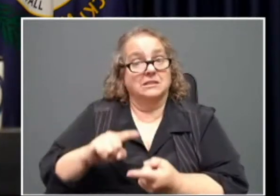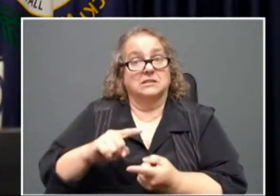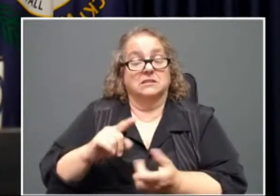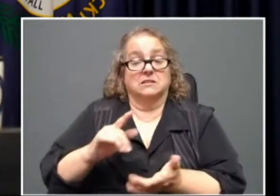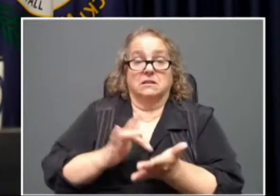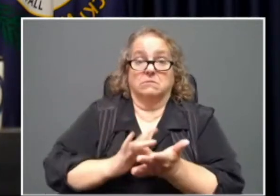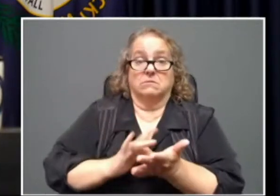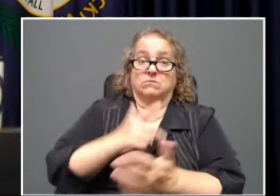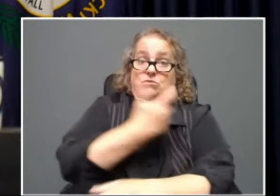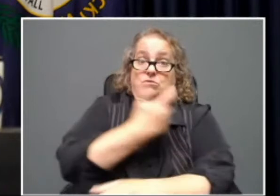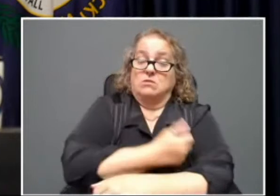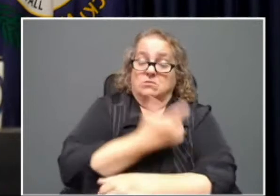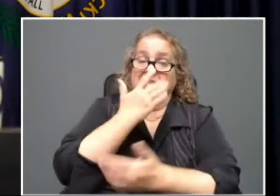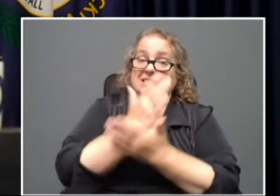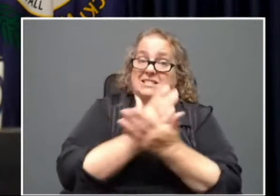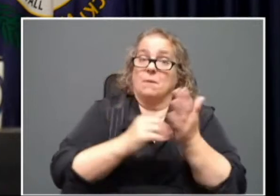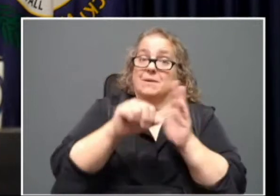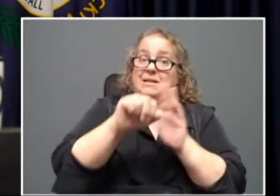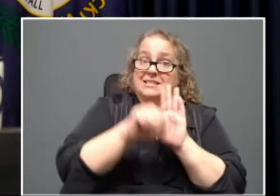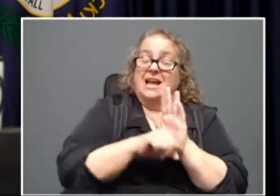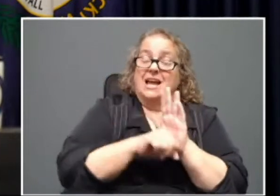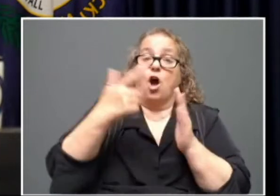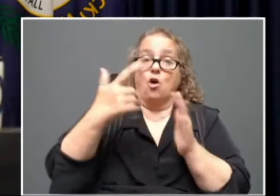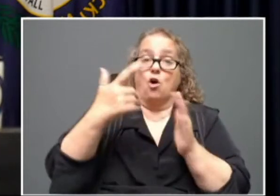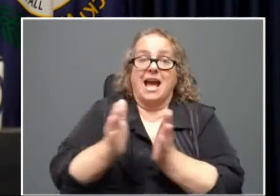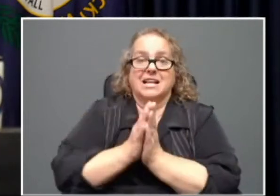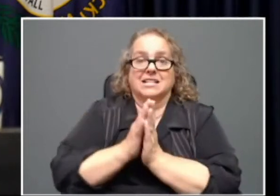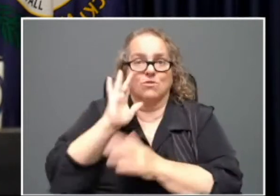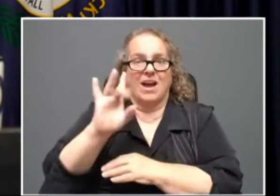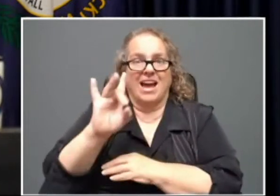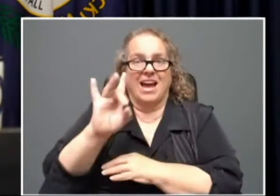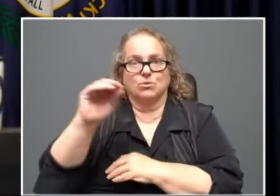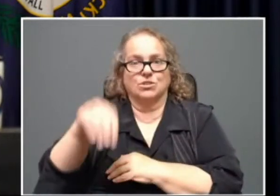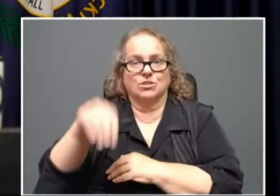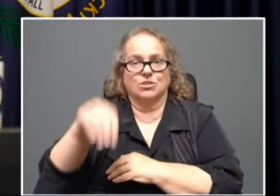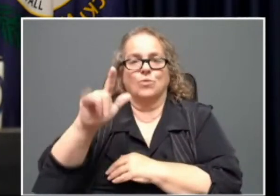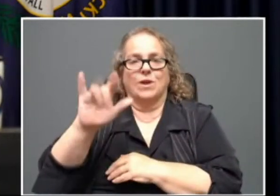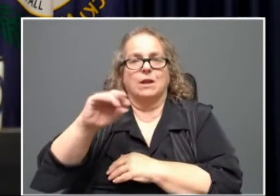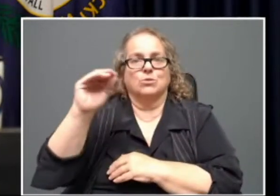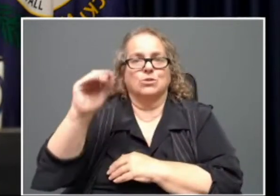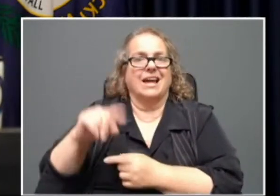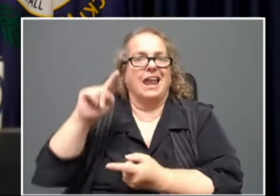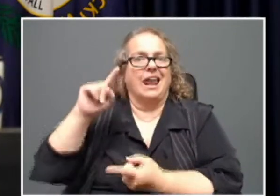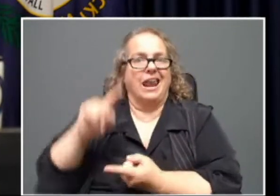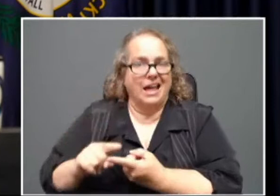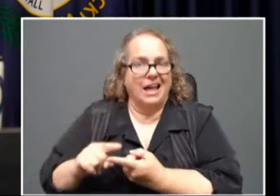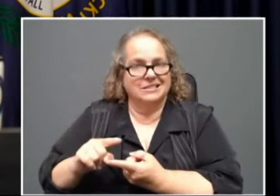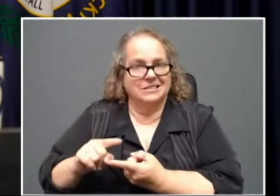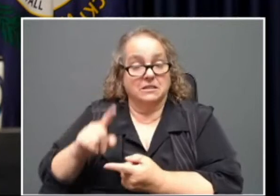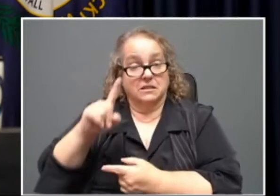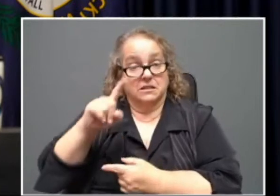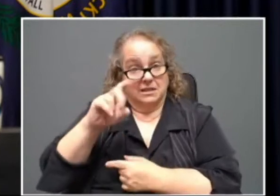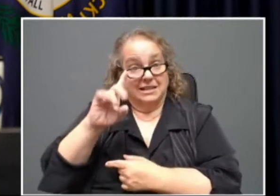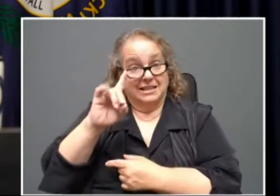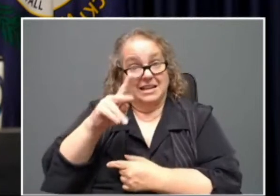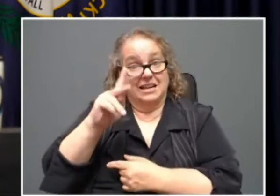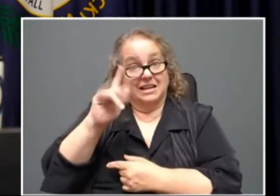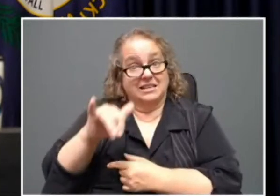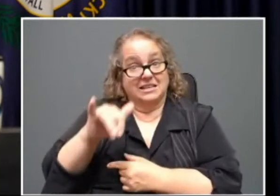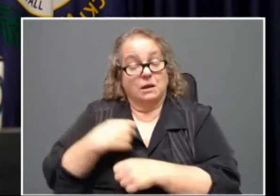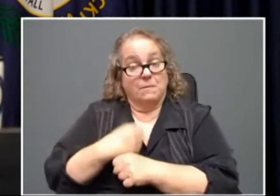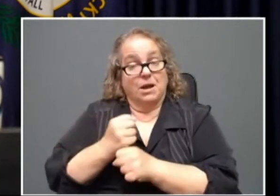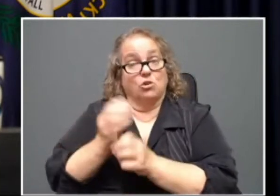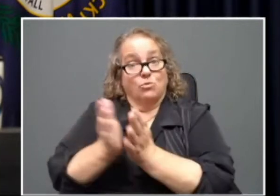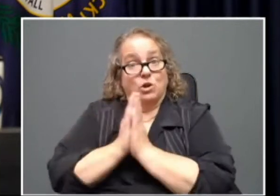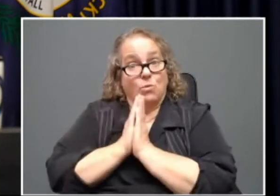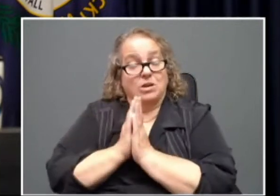for anywhere between 8% to 29% of the doses allotted for them. And I was just wondering if Kentucky has had to make similar requests due